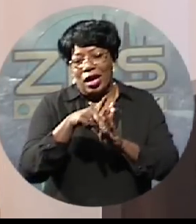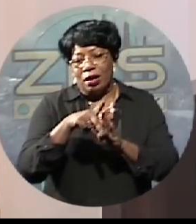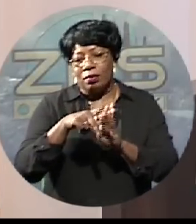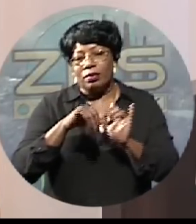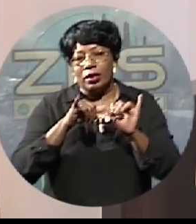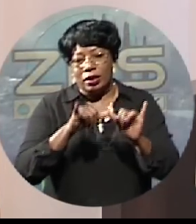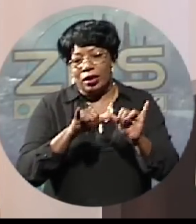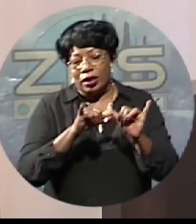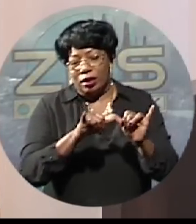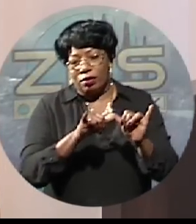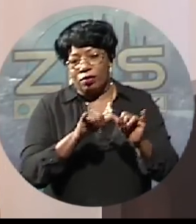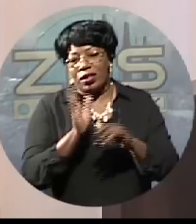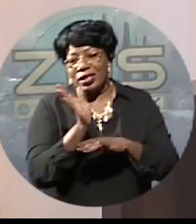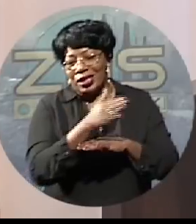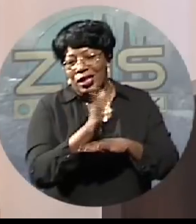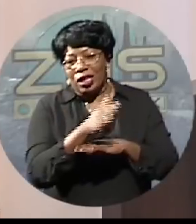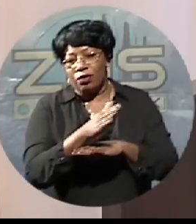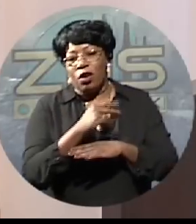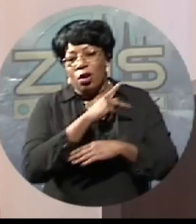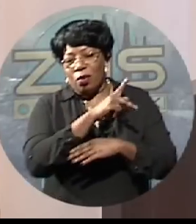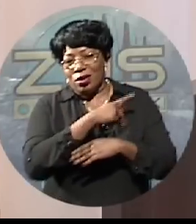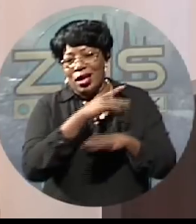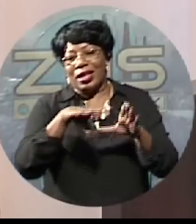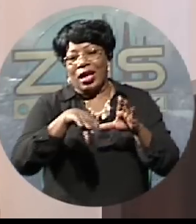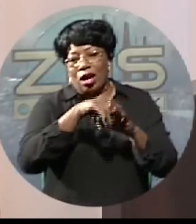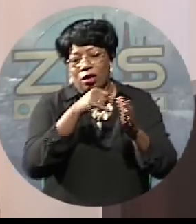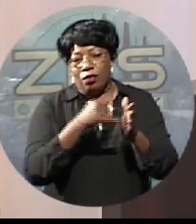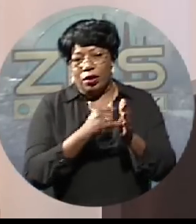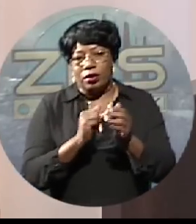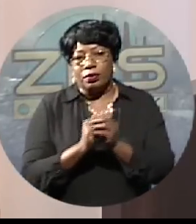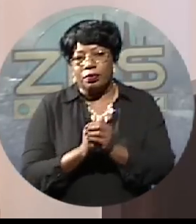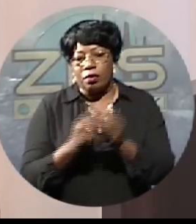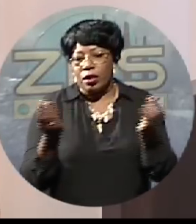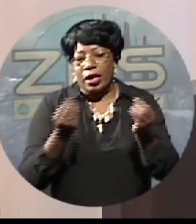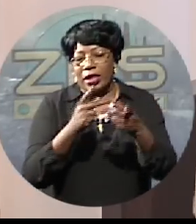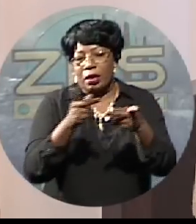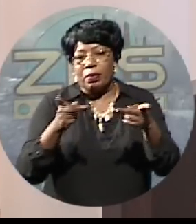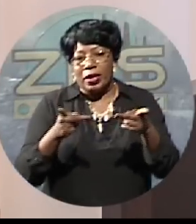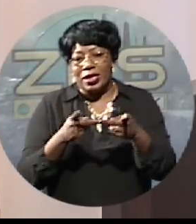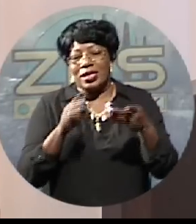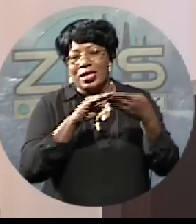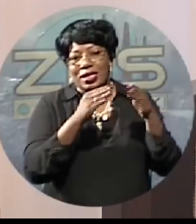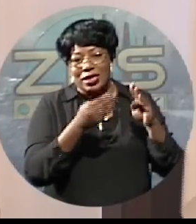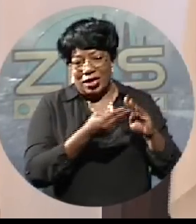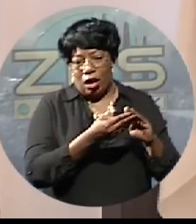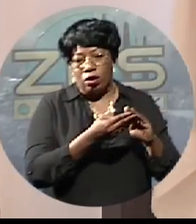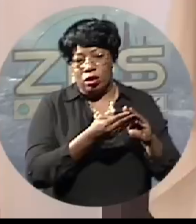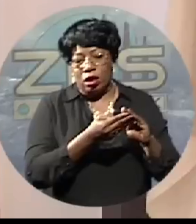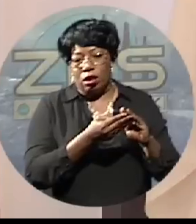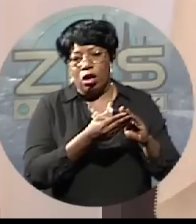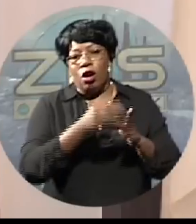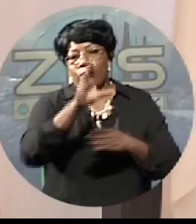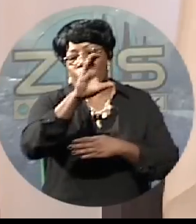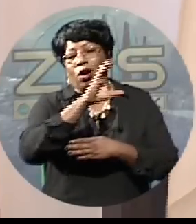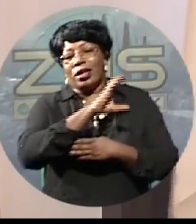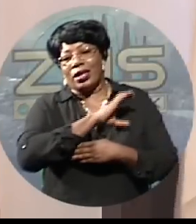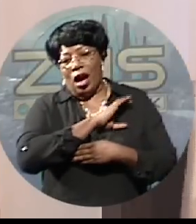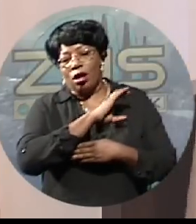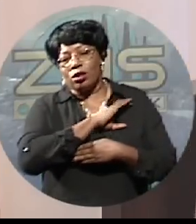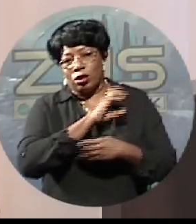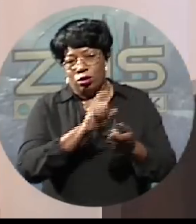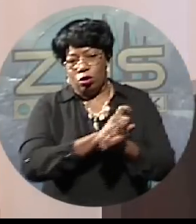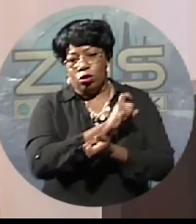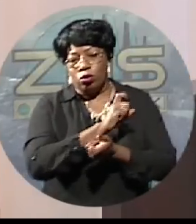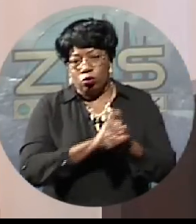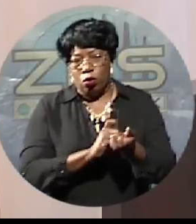discussion. There is no place in our society for the character assassination that has